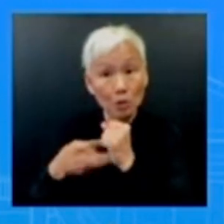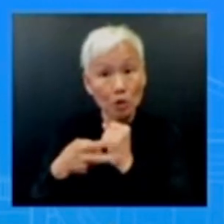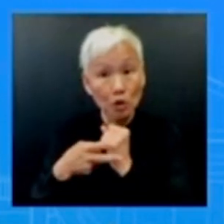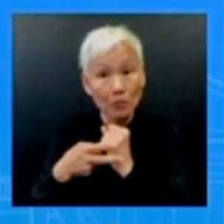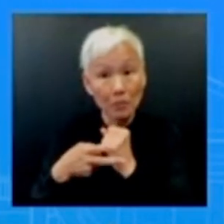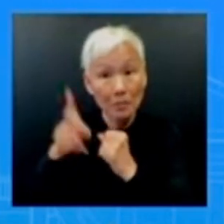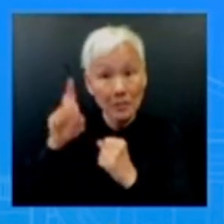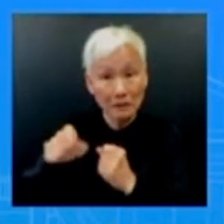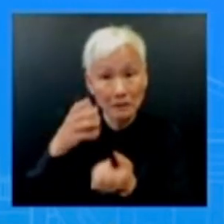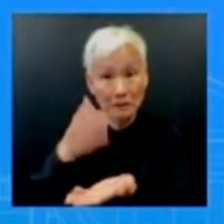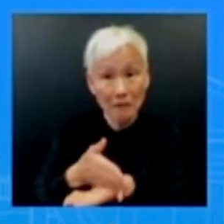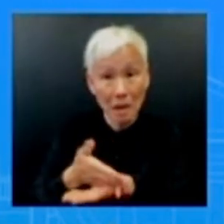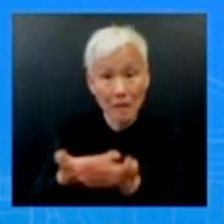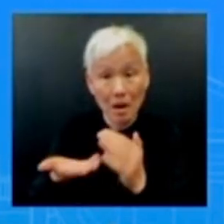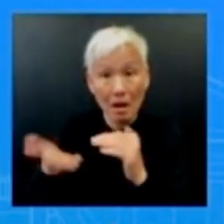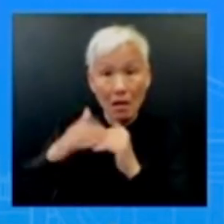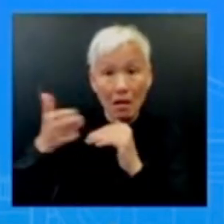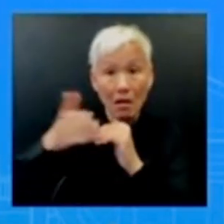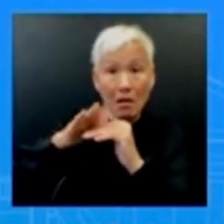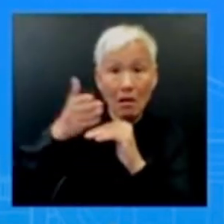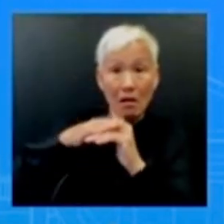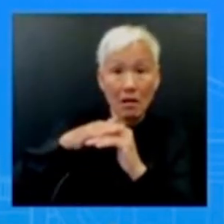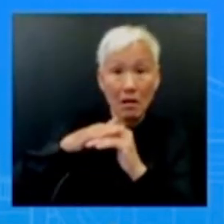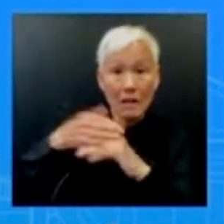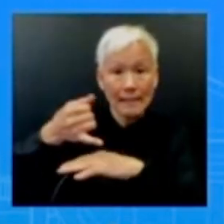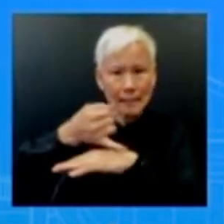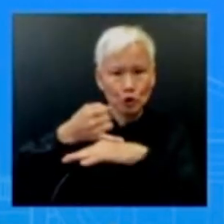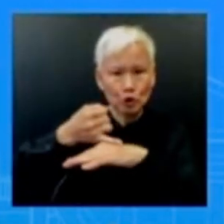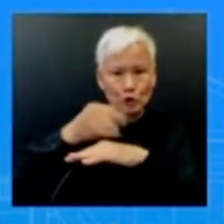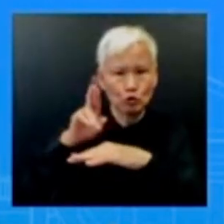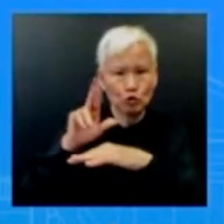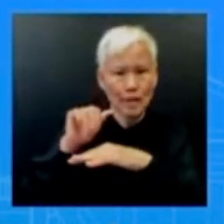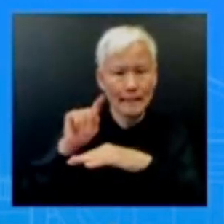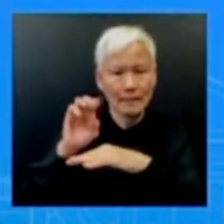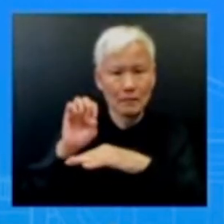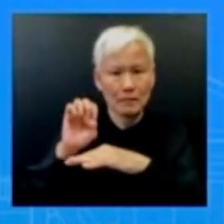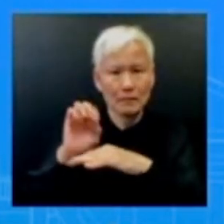an effort to control the high inflation given the circumstances that we're